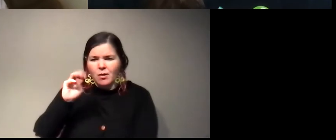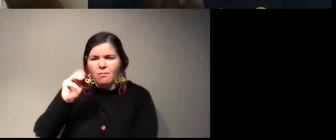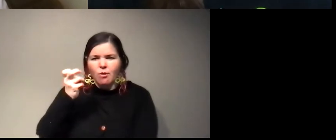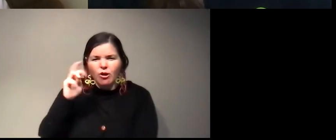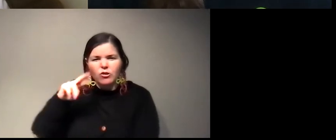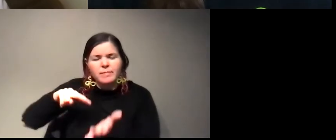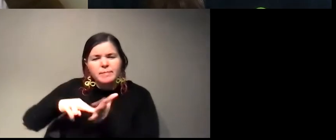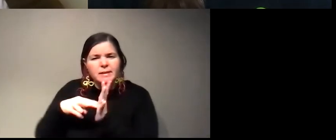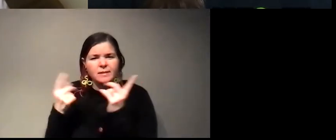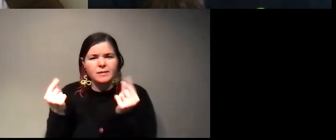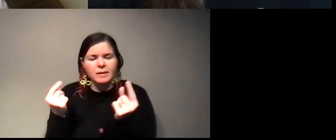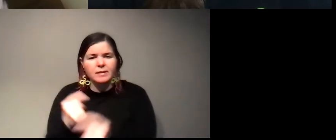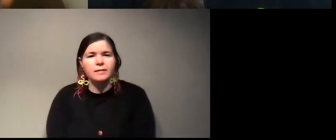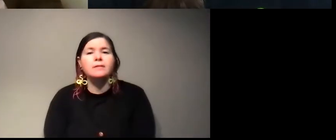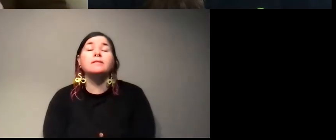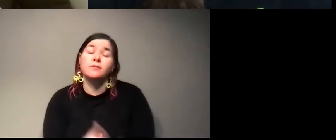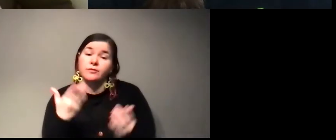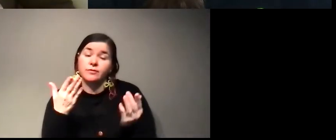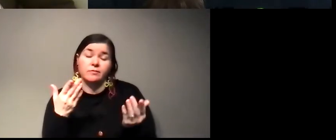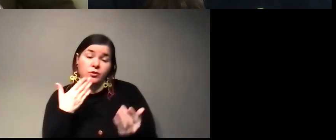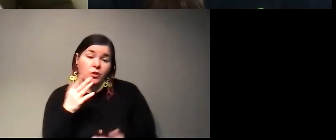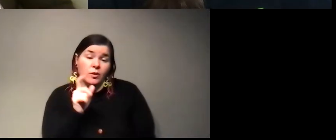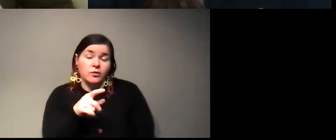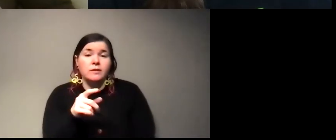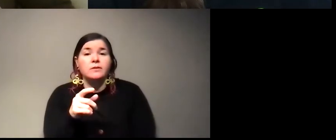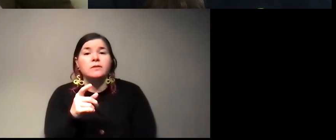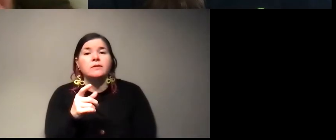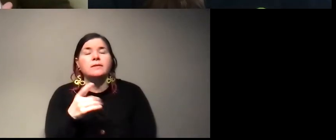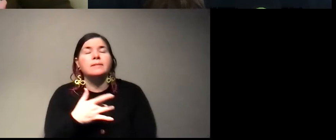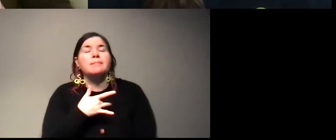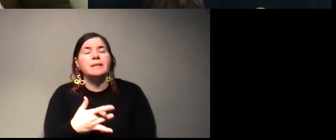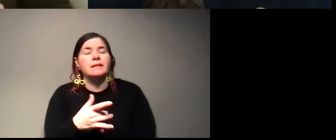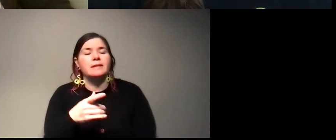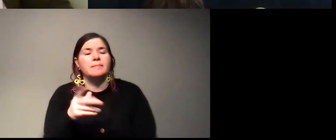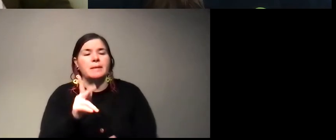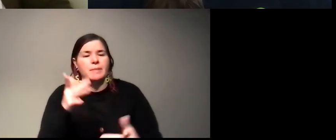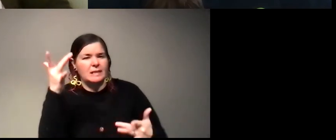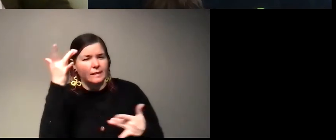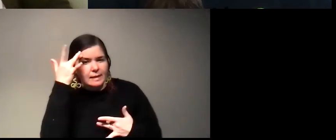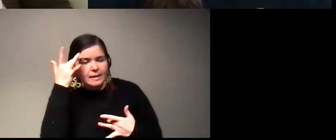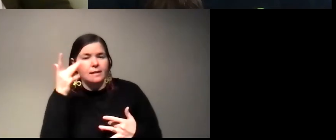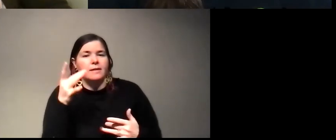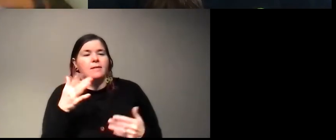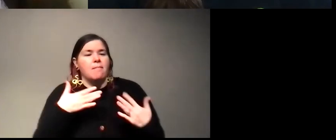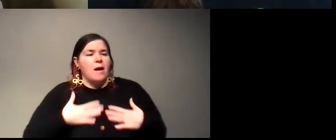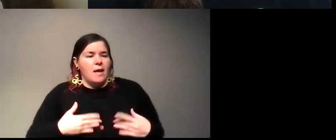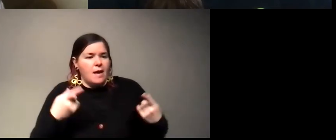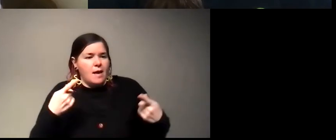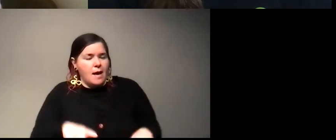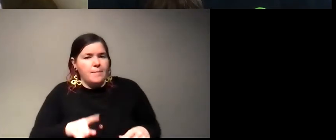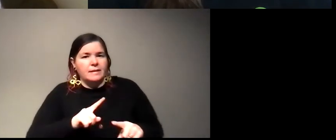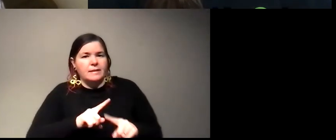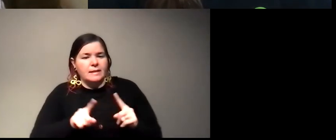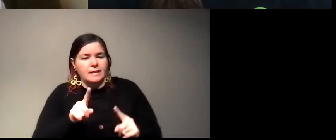is? Yeah, that's a great question. So a lot of times when people are sick, right, your body has different